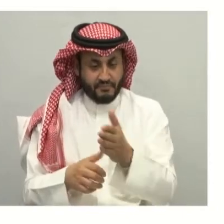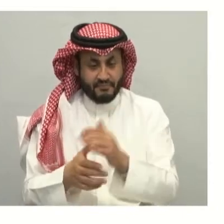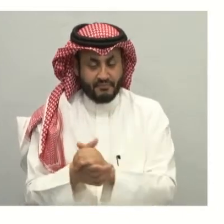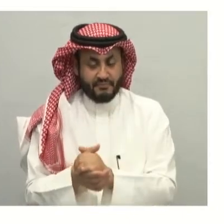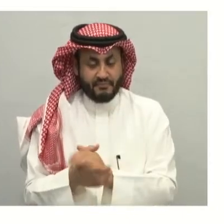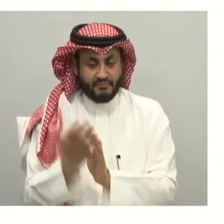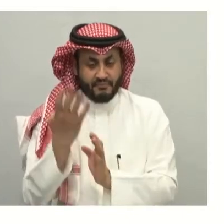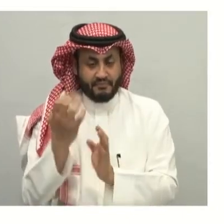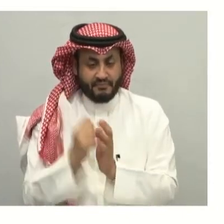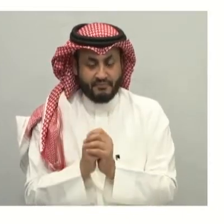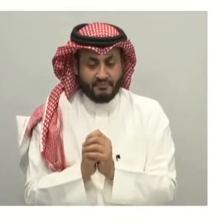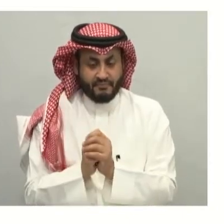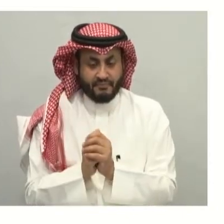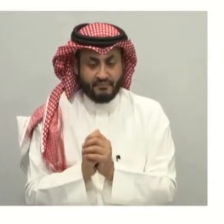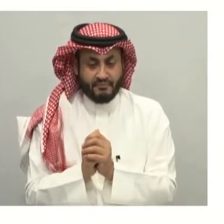Number four.